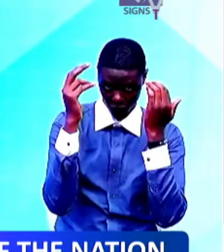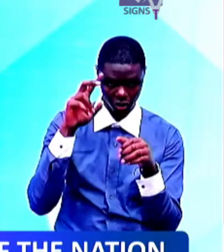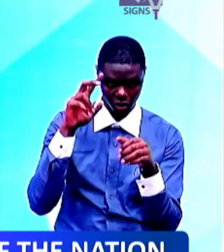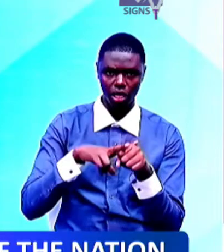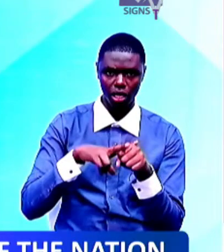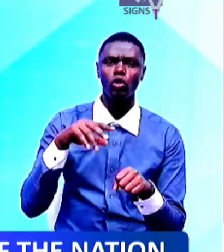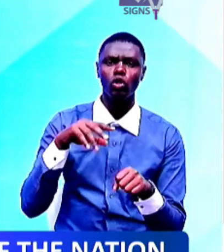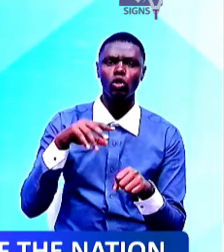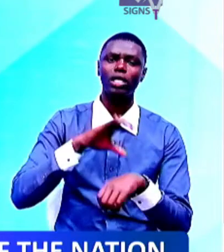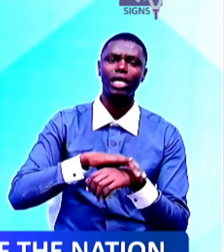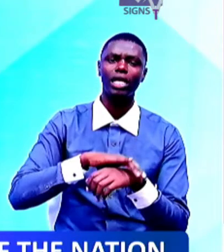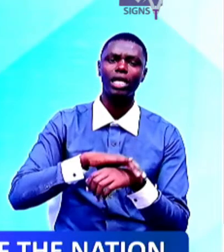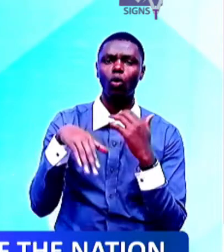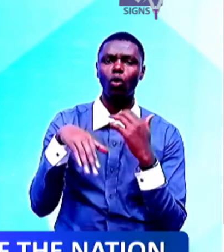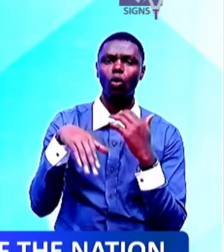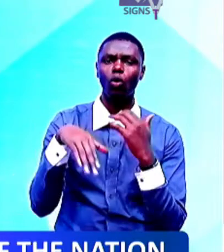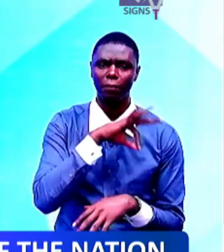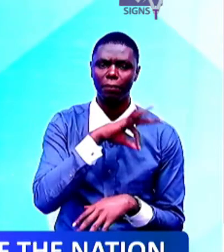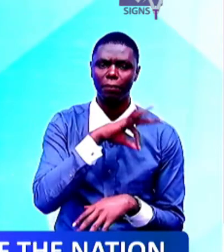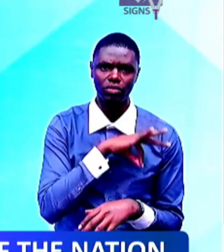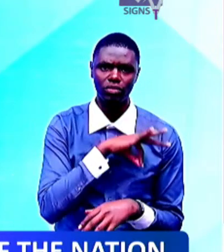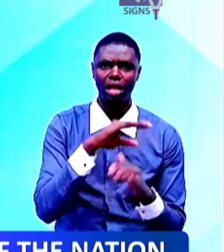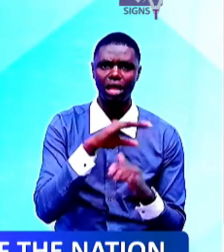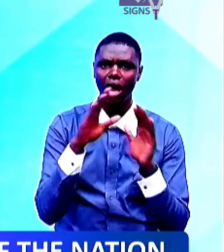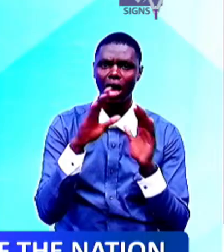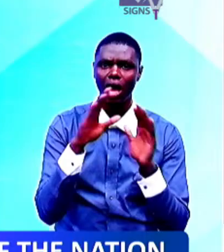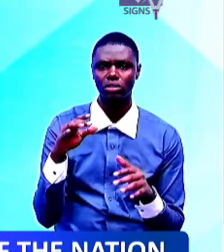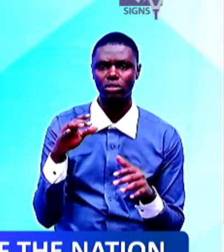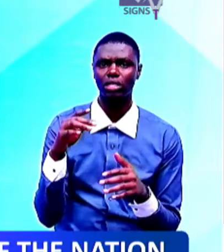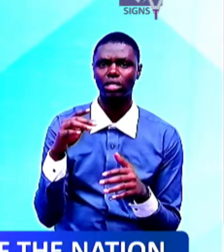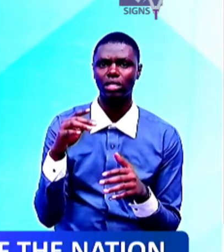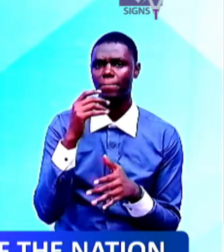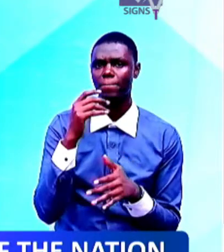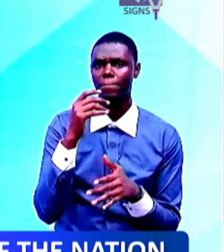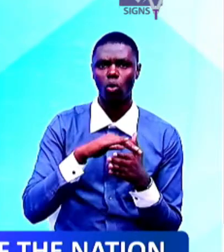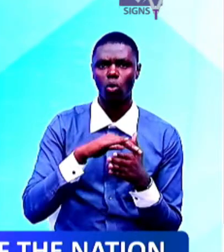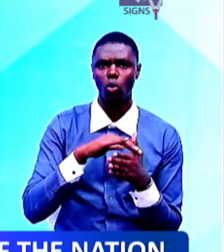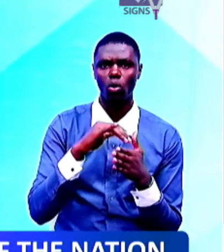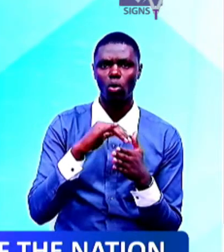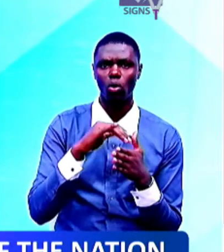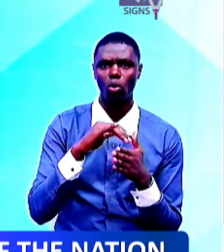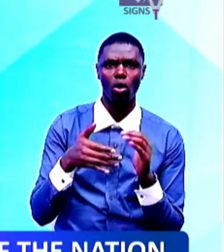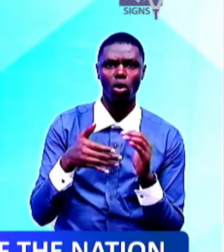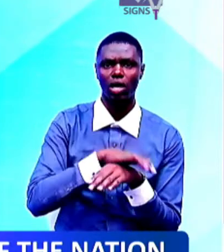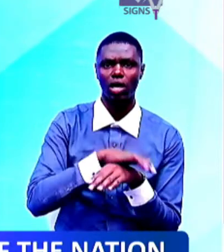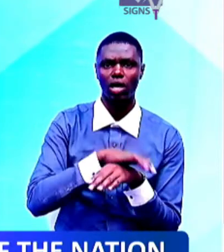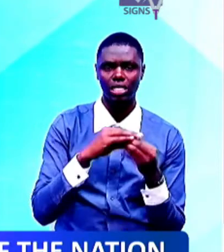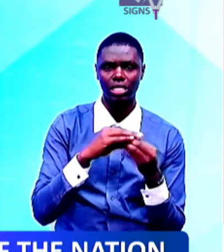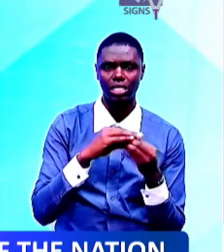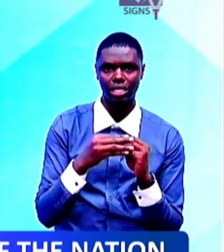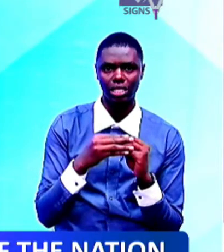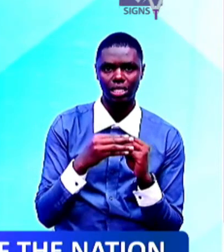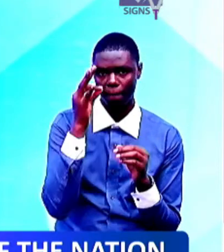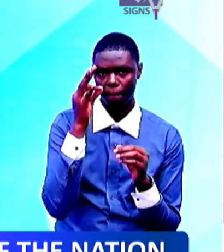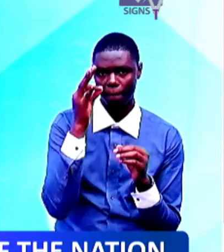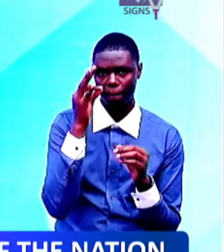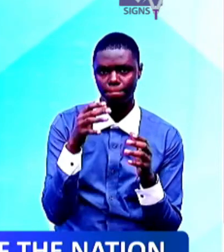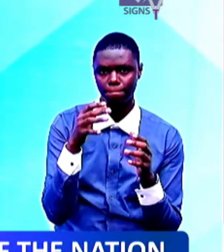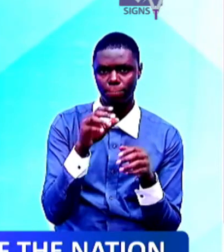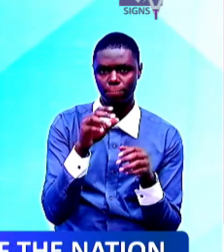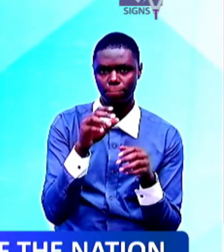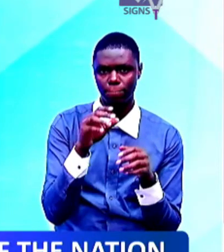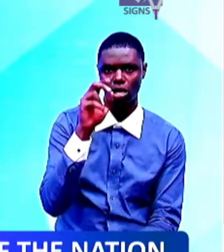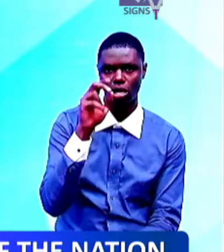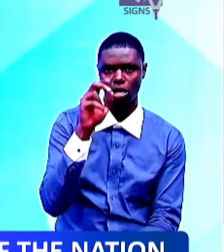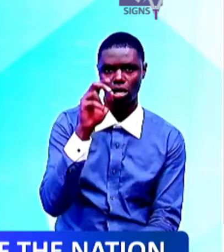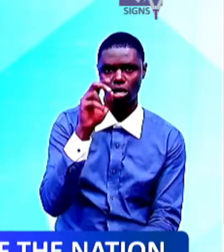all the benefits, a house, a medical cover. So when Kibaki came, gave broker, he created a brokerage economy where you don't have to